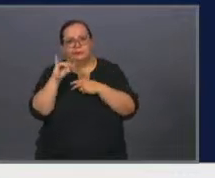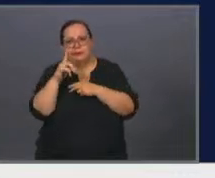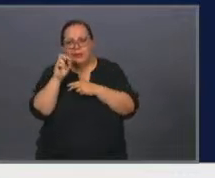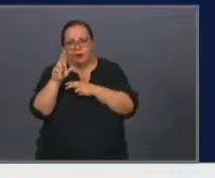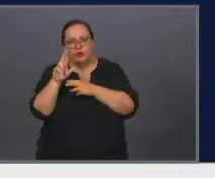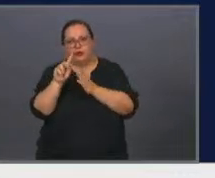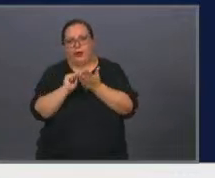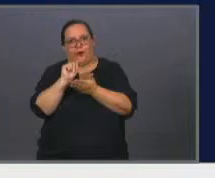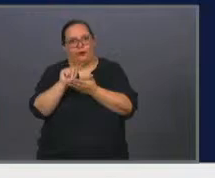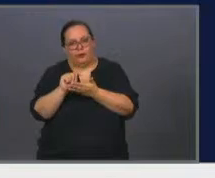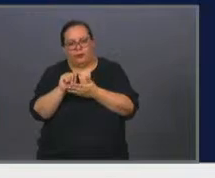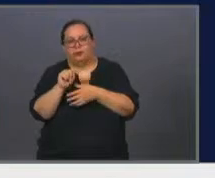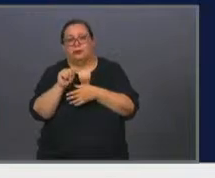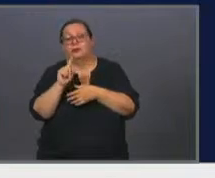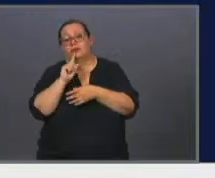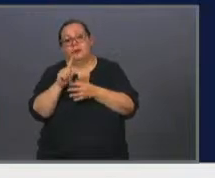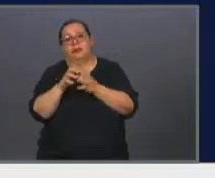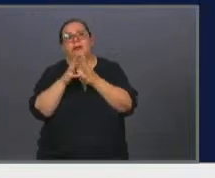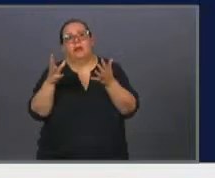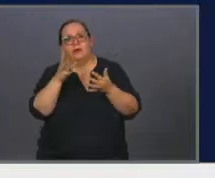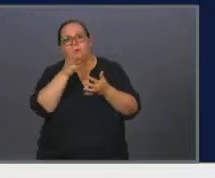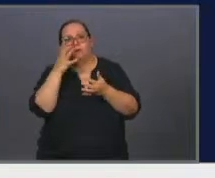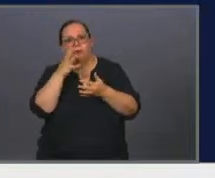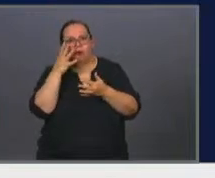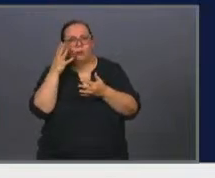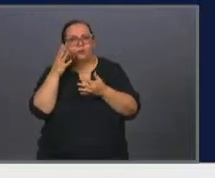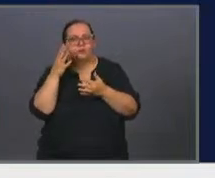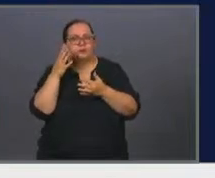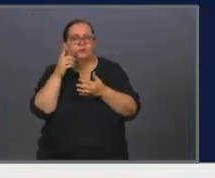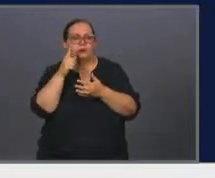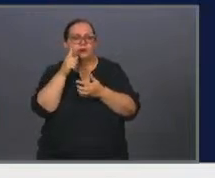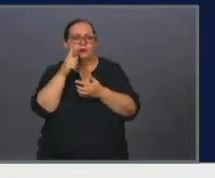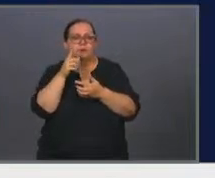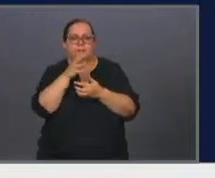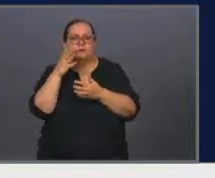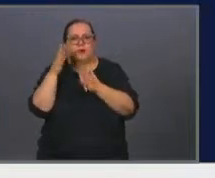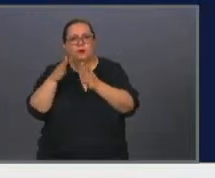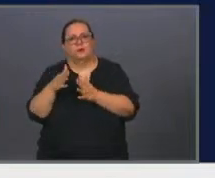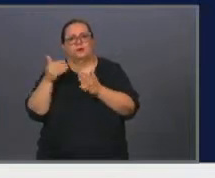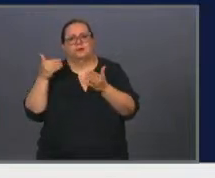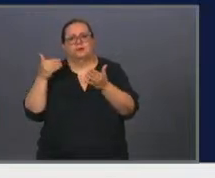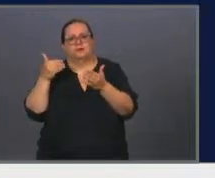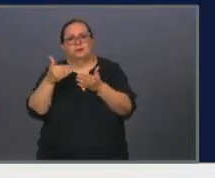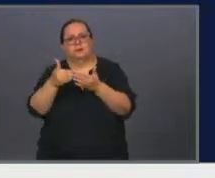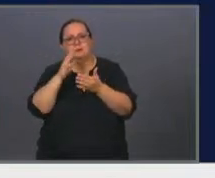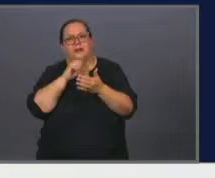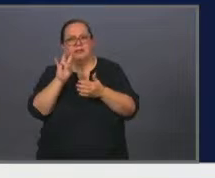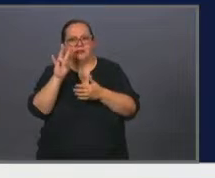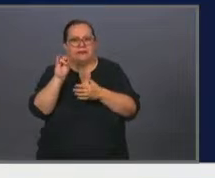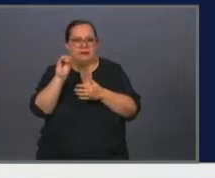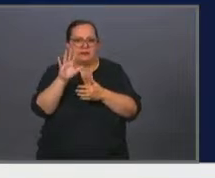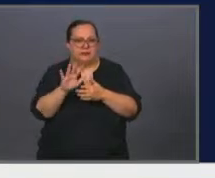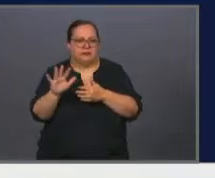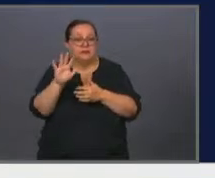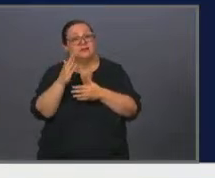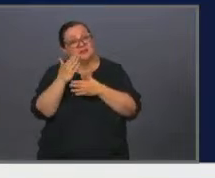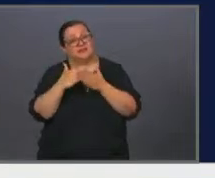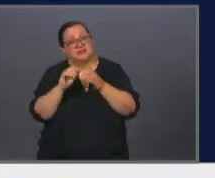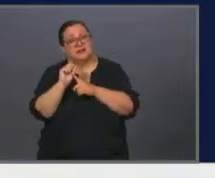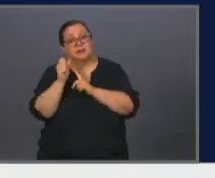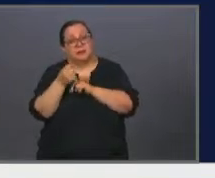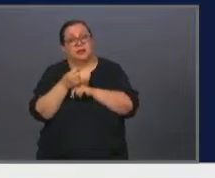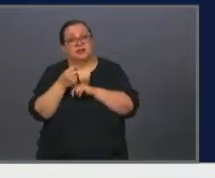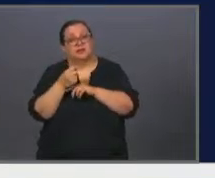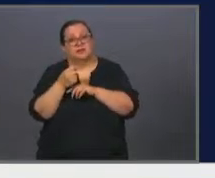and there's a lot of farmers that are nearing the age of 70 or so, and in some cases no